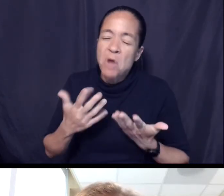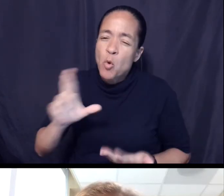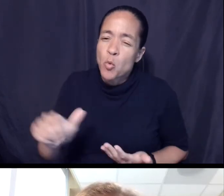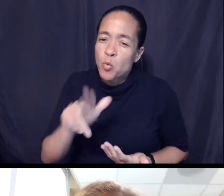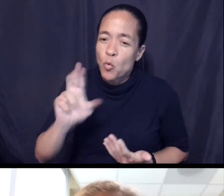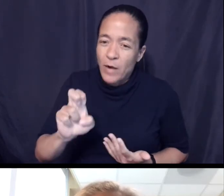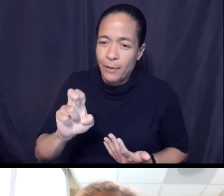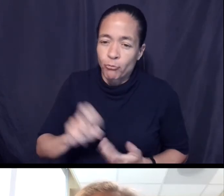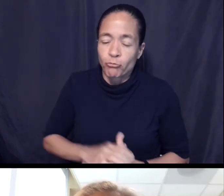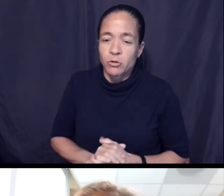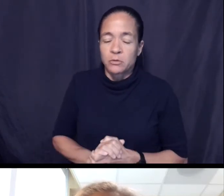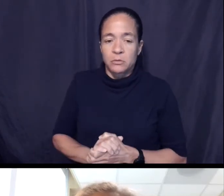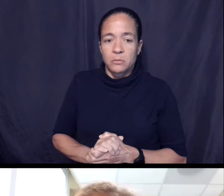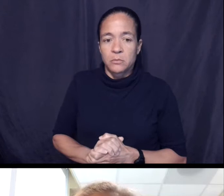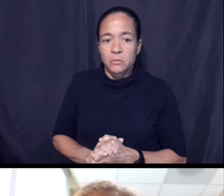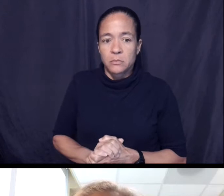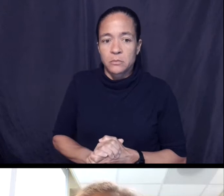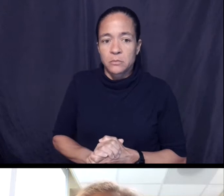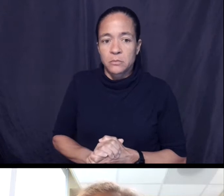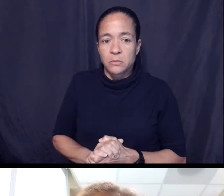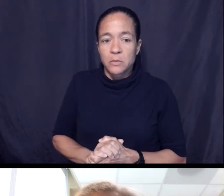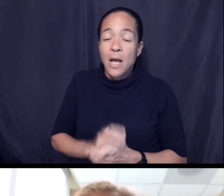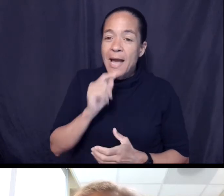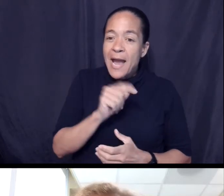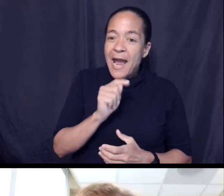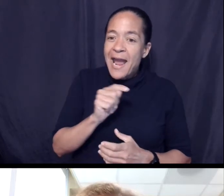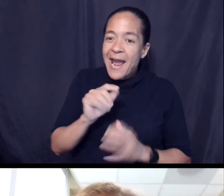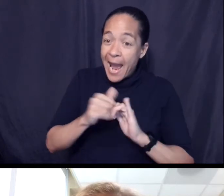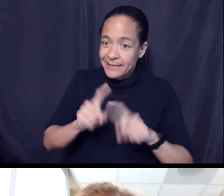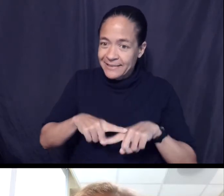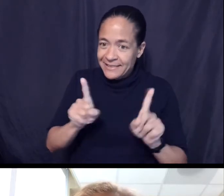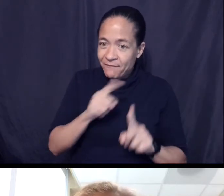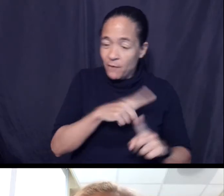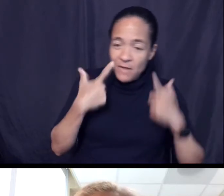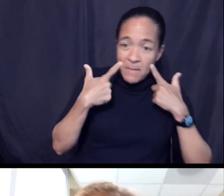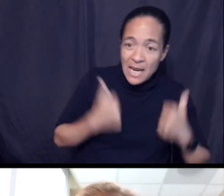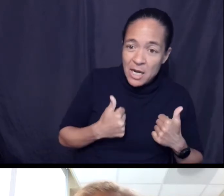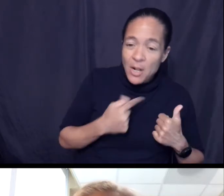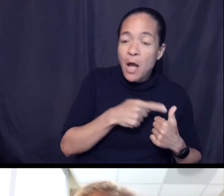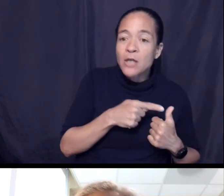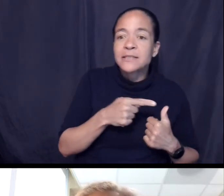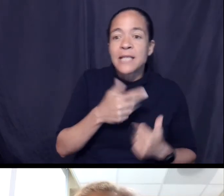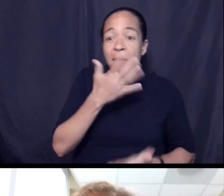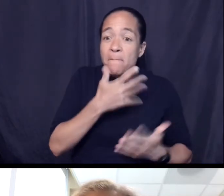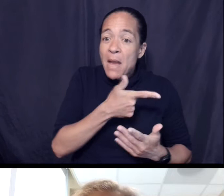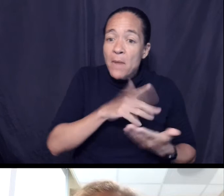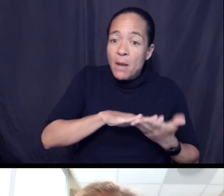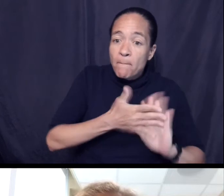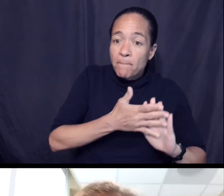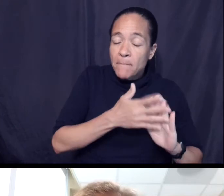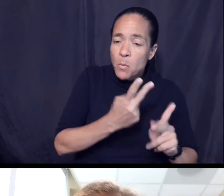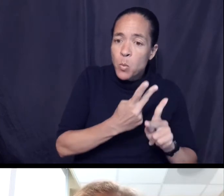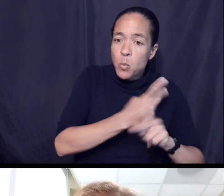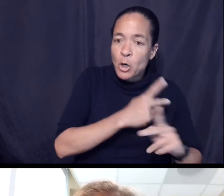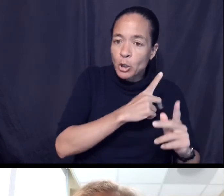Another important point is that unlike children who develop neurosensory hearing loss from CMV, who may show progressive hearing loss later